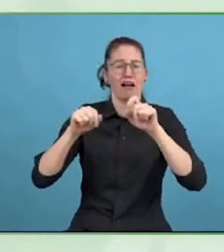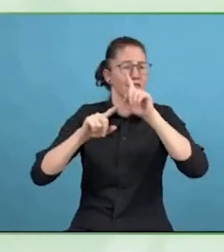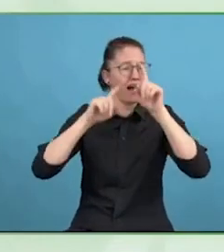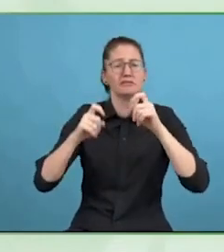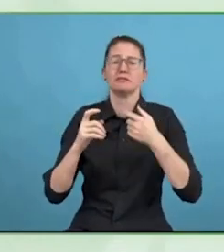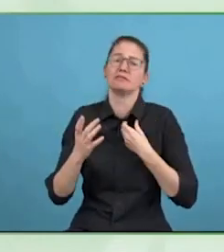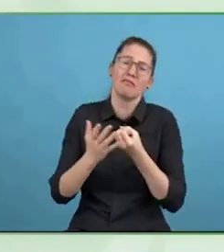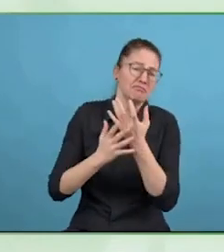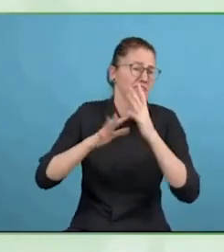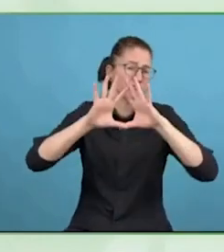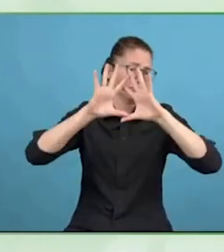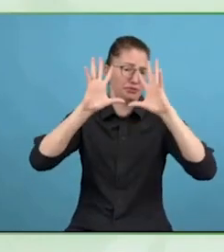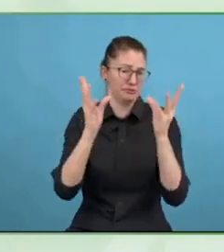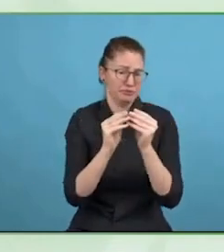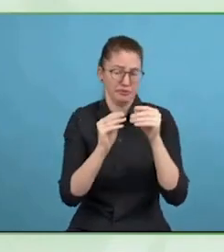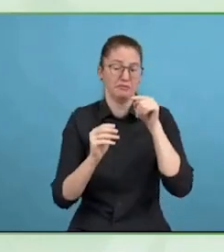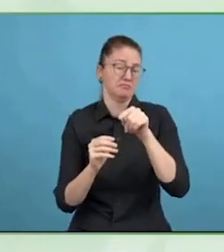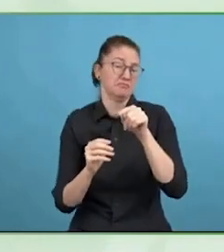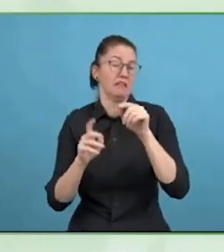America, Europe.